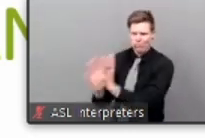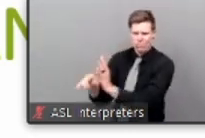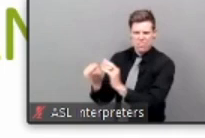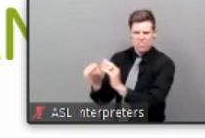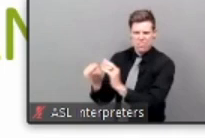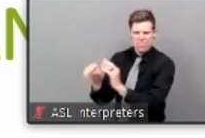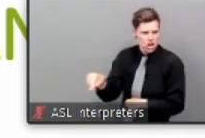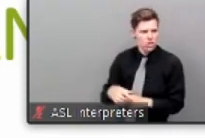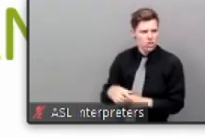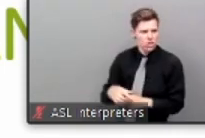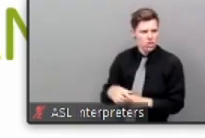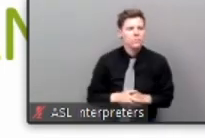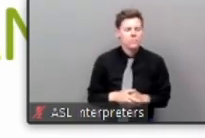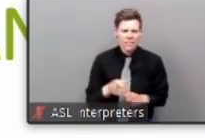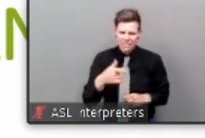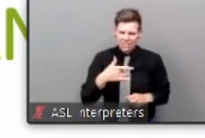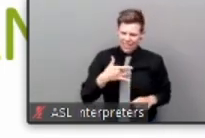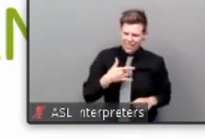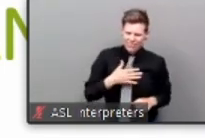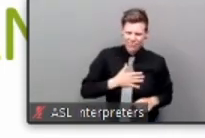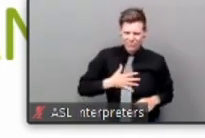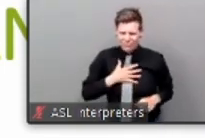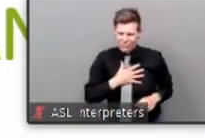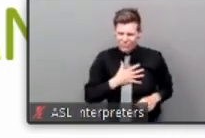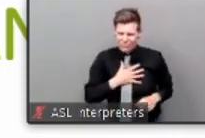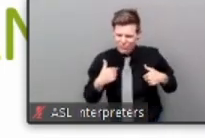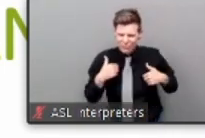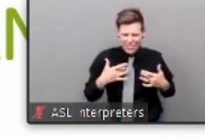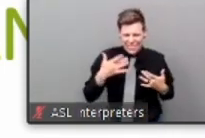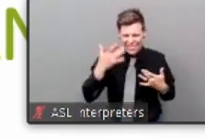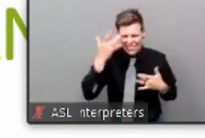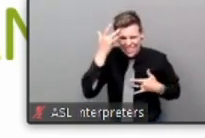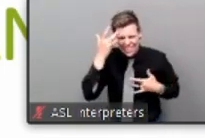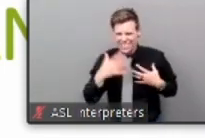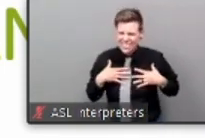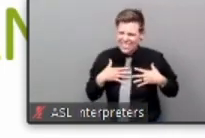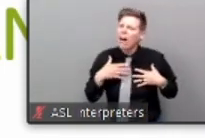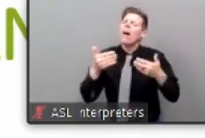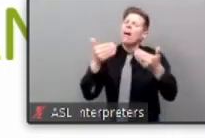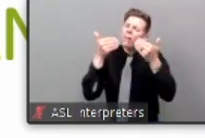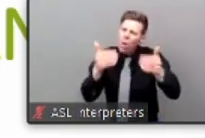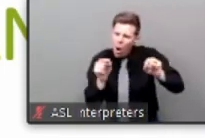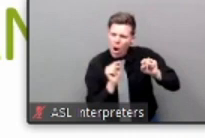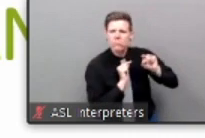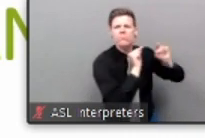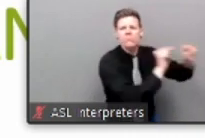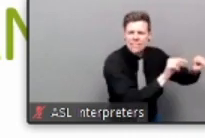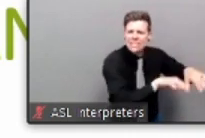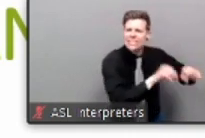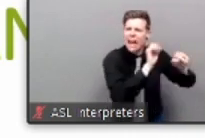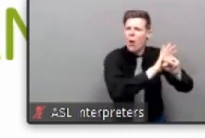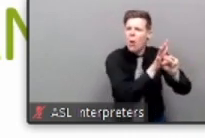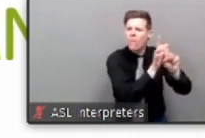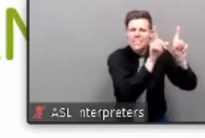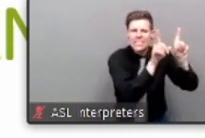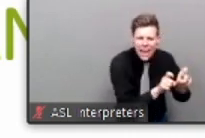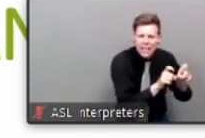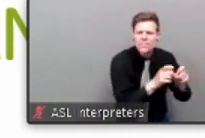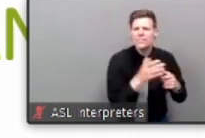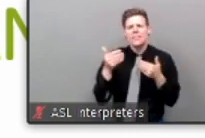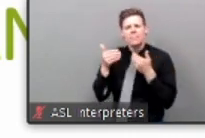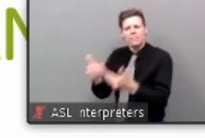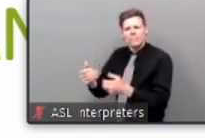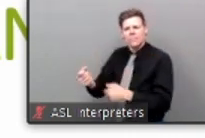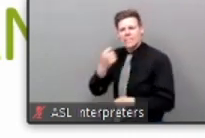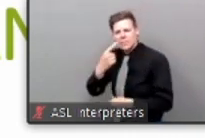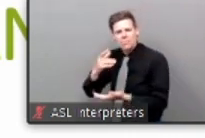test, find out about treatment, because it is actively keeping people out of the hospital. And the usual guidance we give